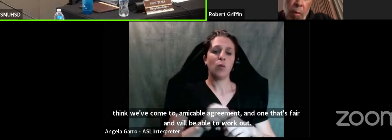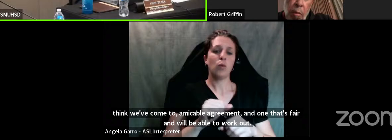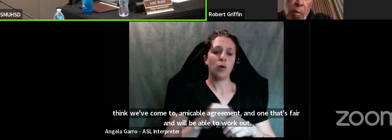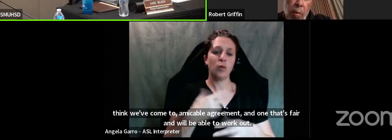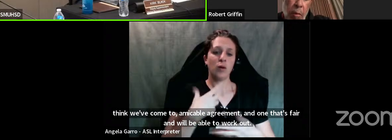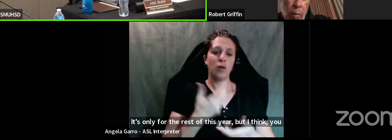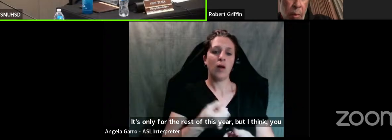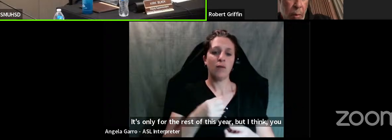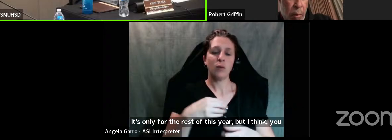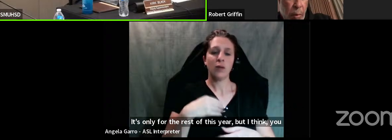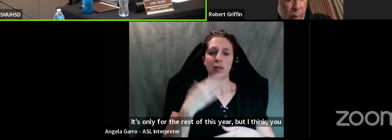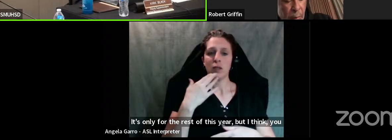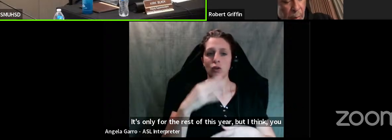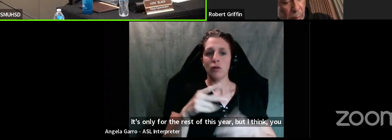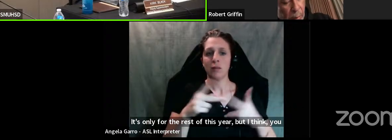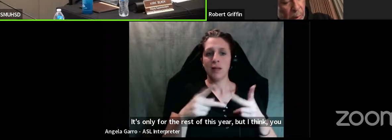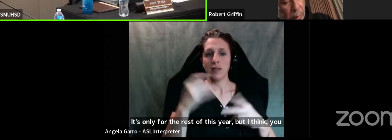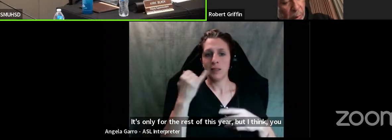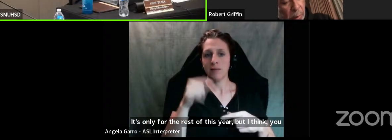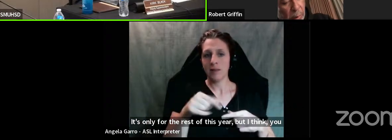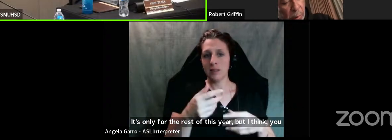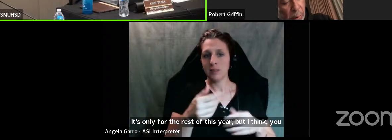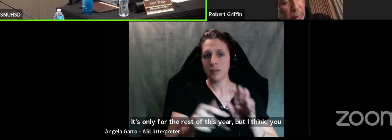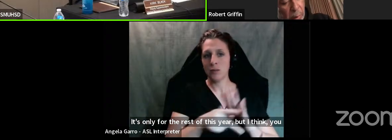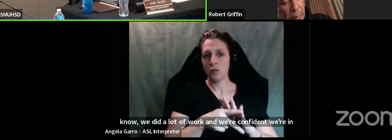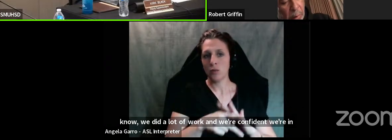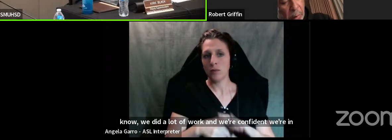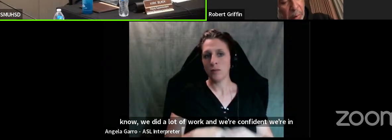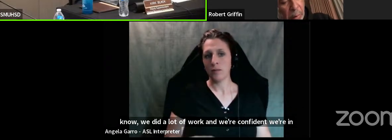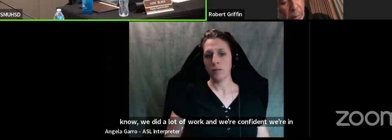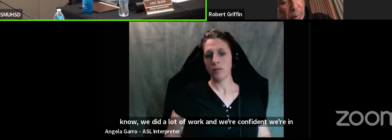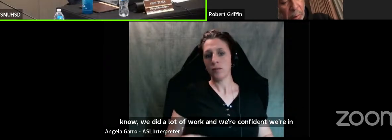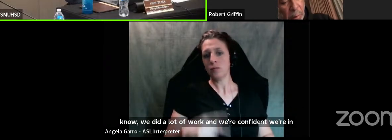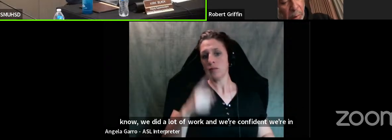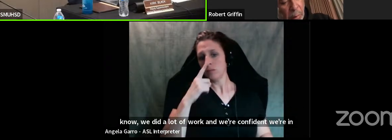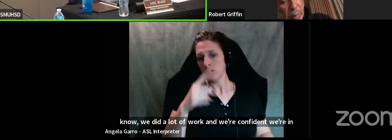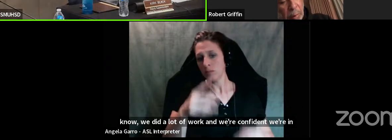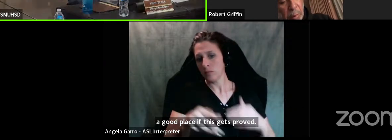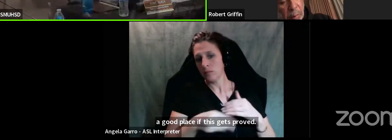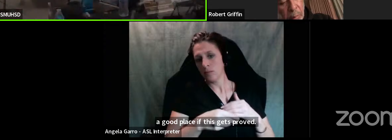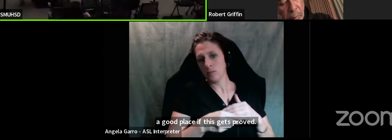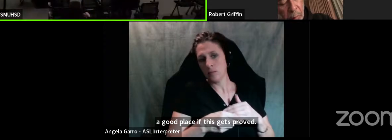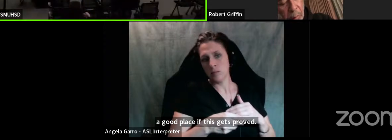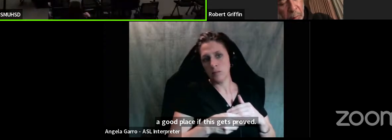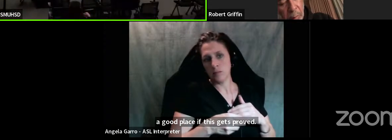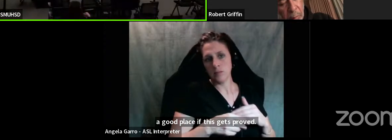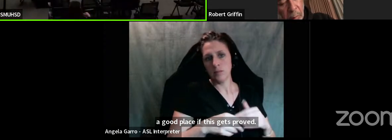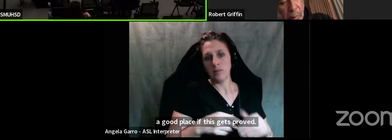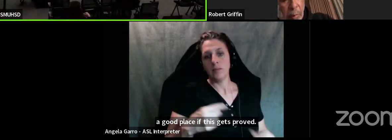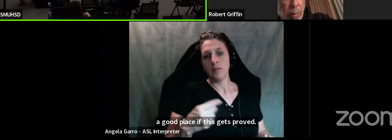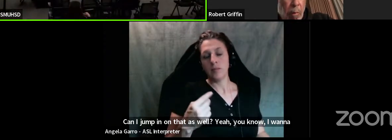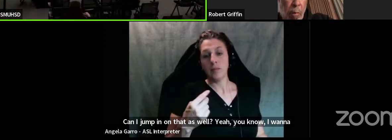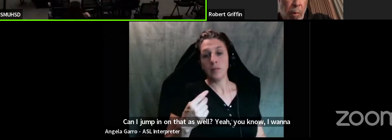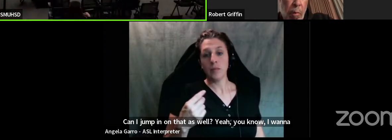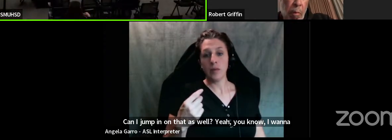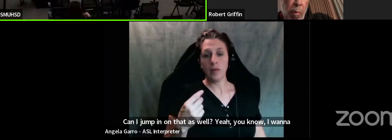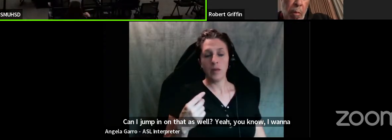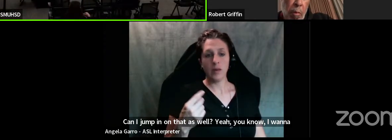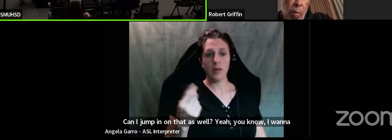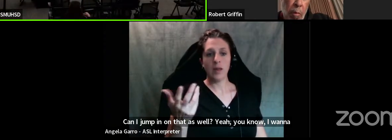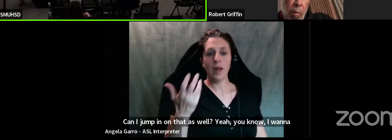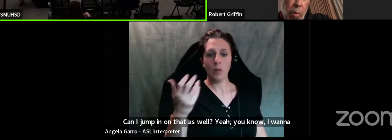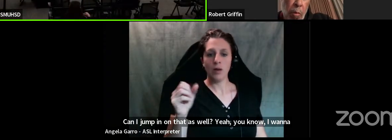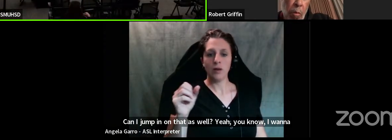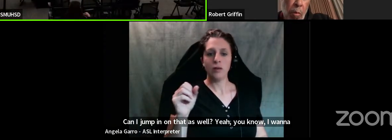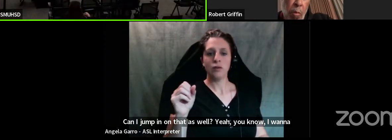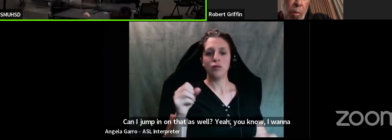in a good place if this gets approved. Can I jump in on that one Sure, as well? thank you. Yeah, I want to be, I want to provide a